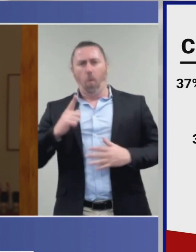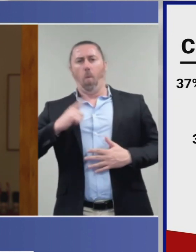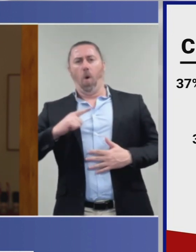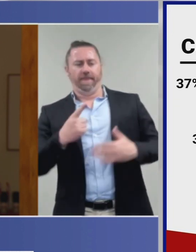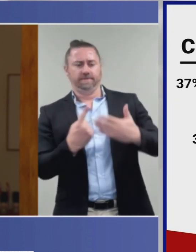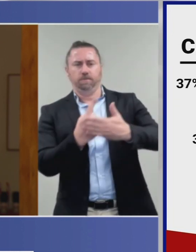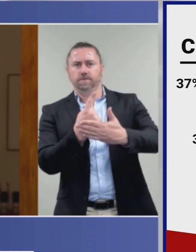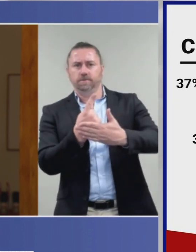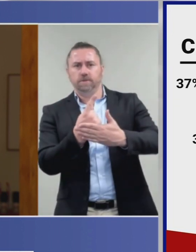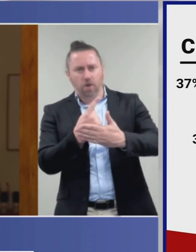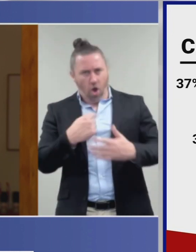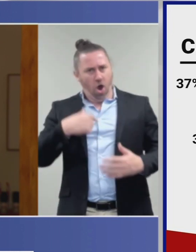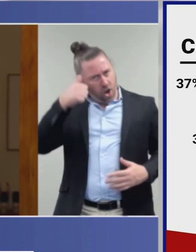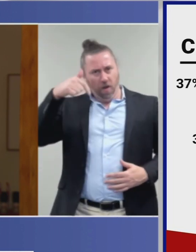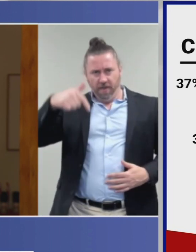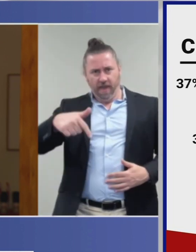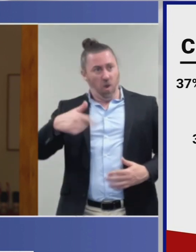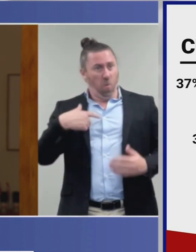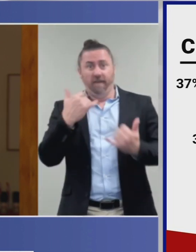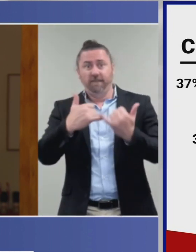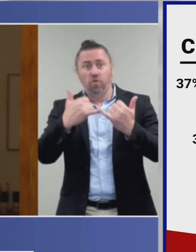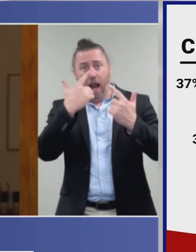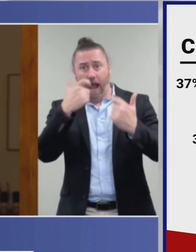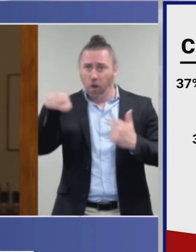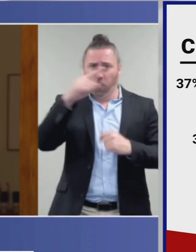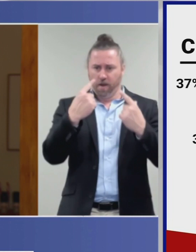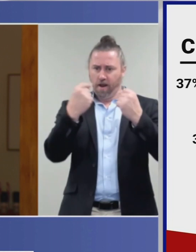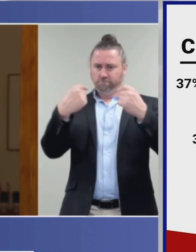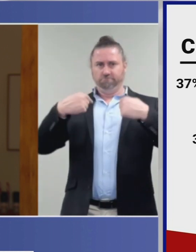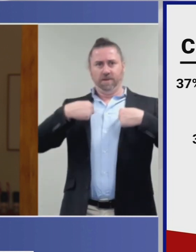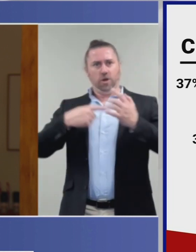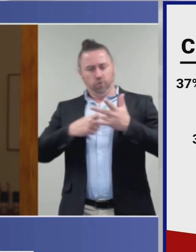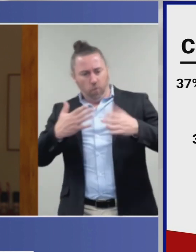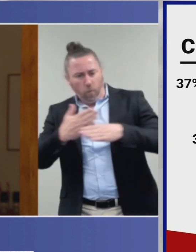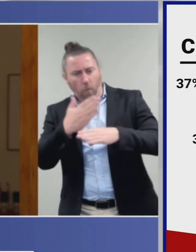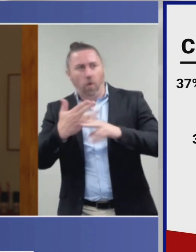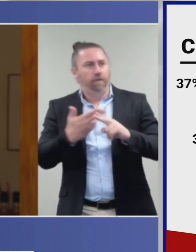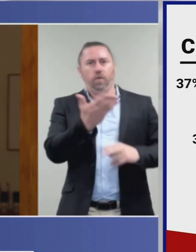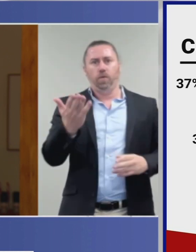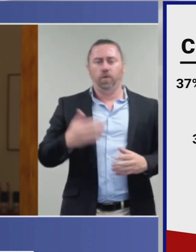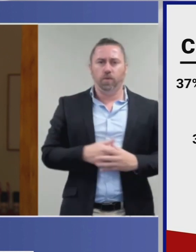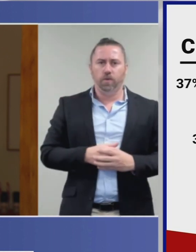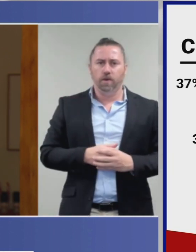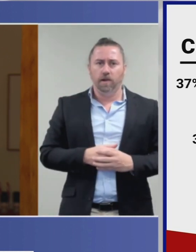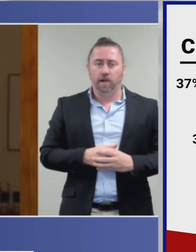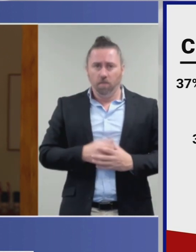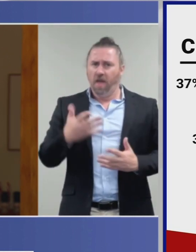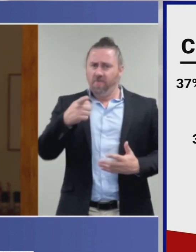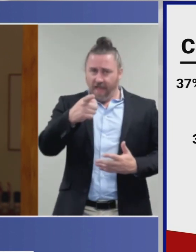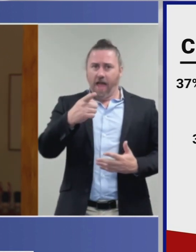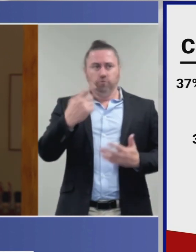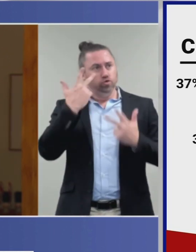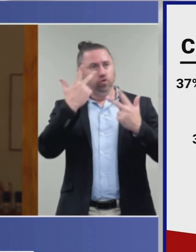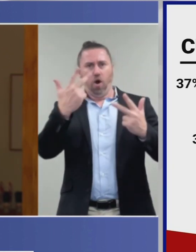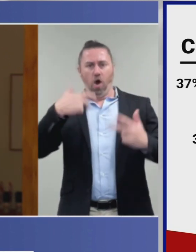things in this place. It's a great privilege to be here and do those things. That should only stress upon us the